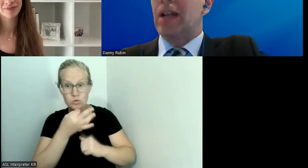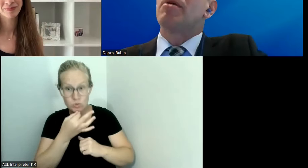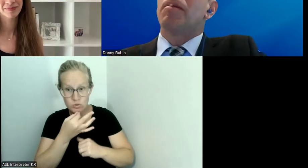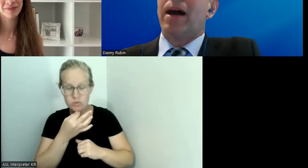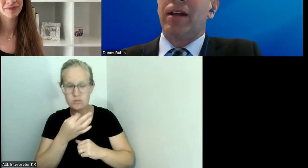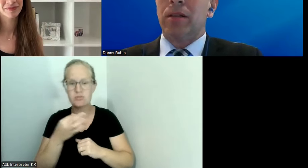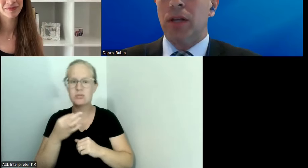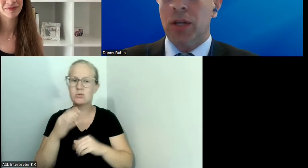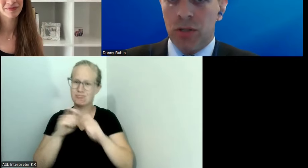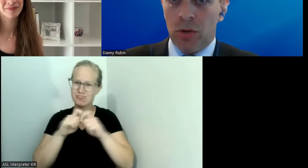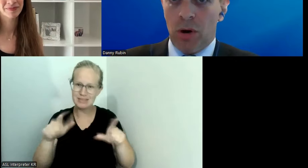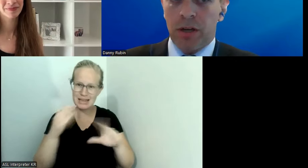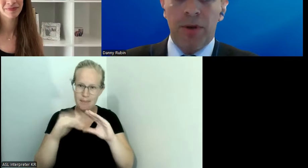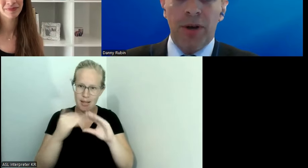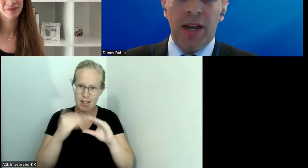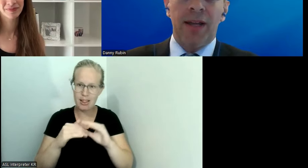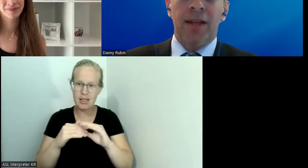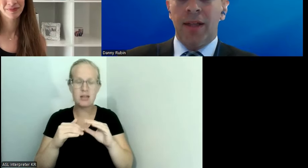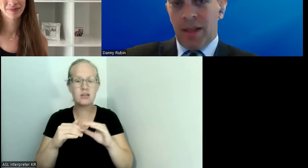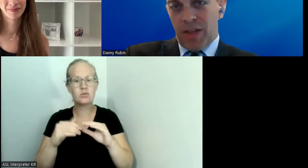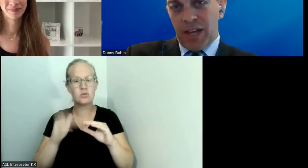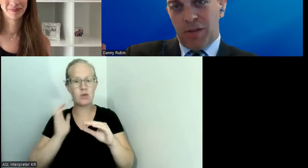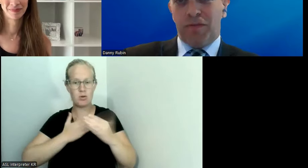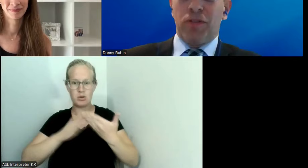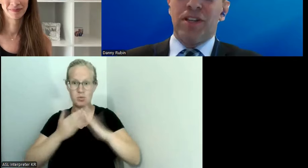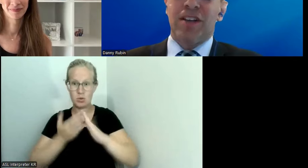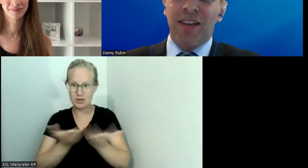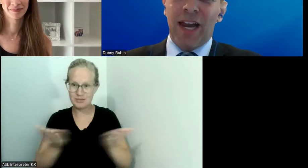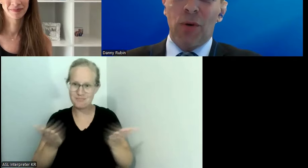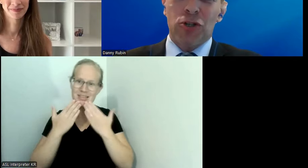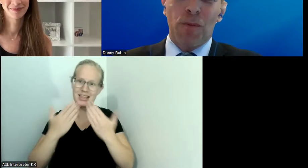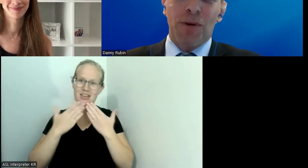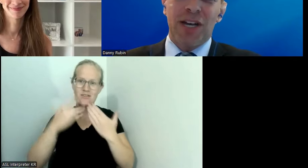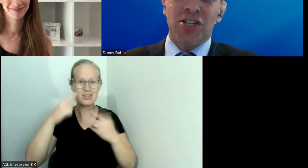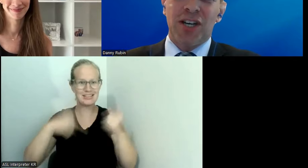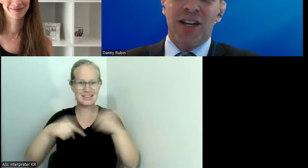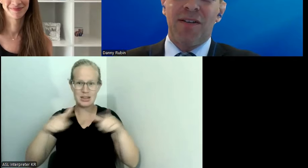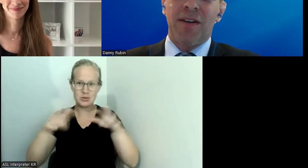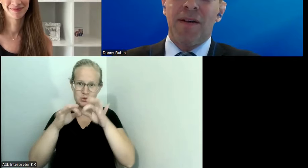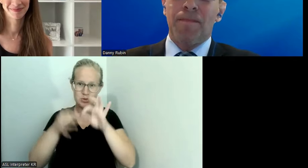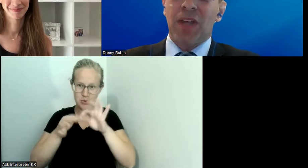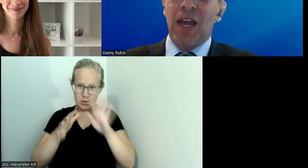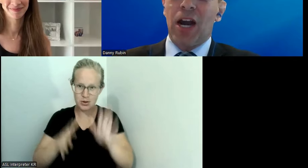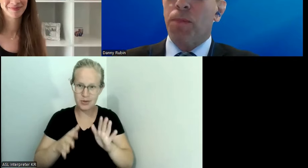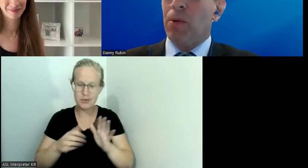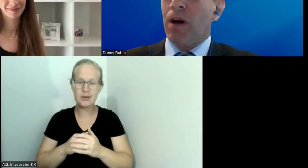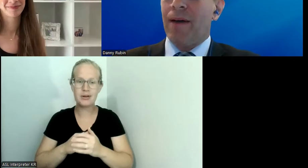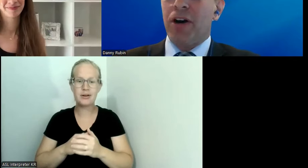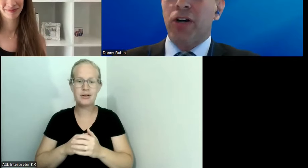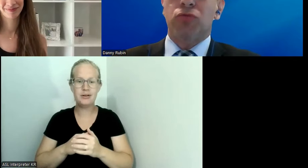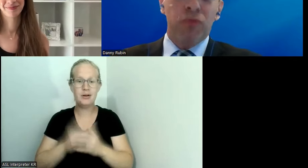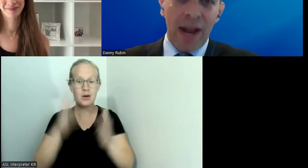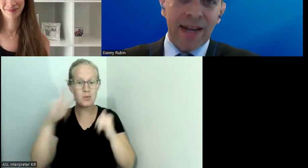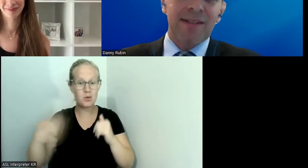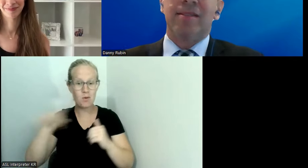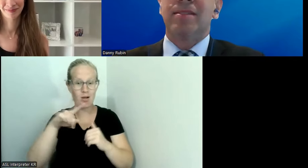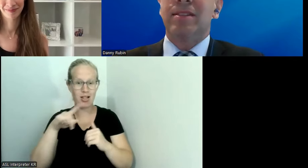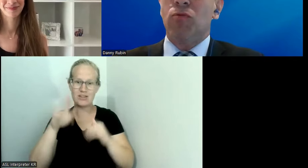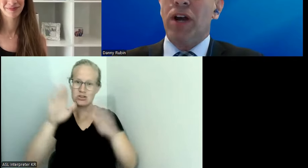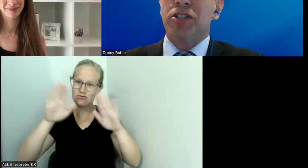you'll send an email about it to our community. Thank you for the sign language interpretation and I hope you all have a